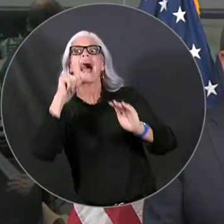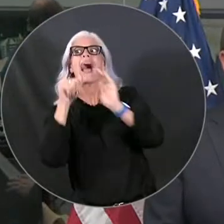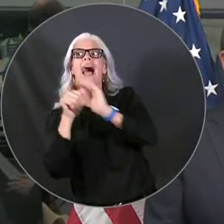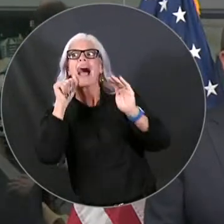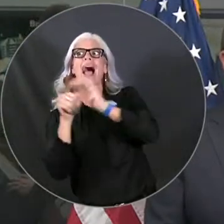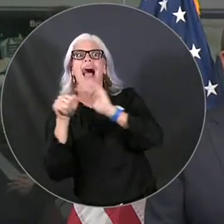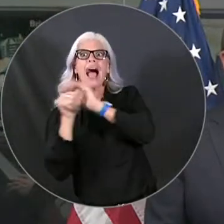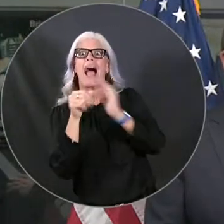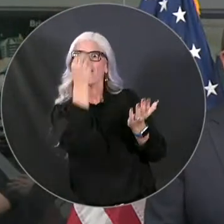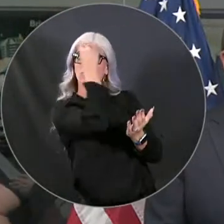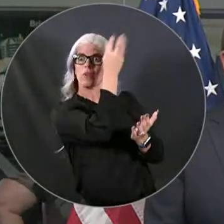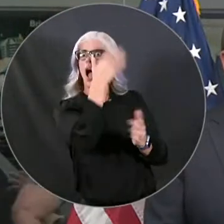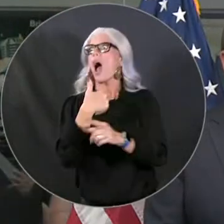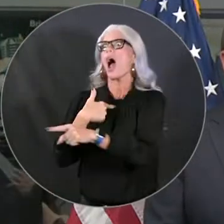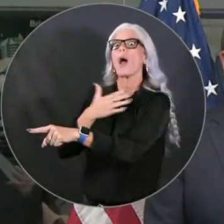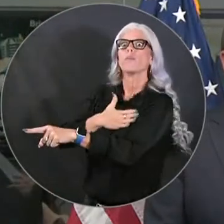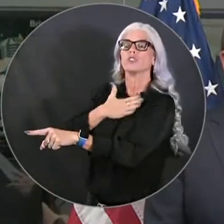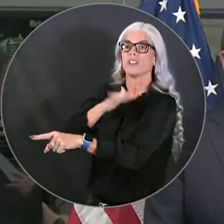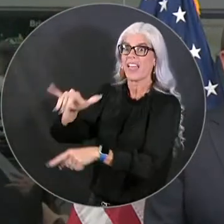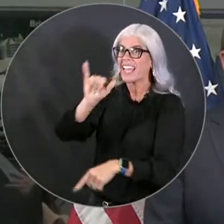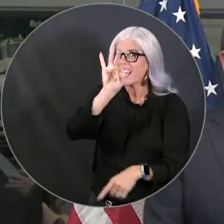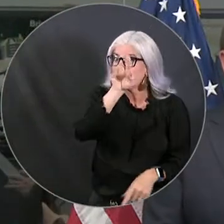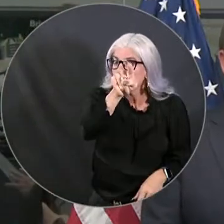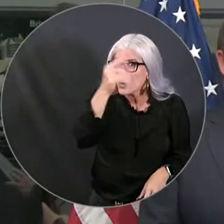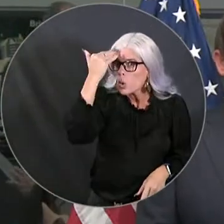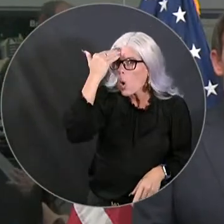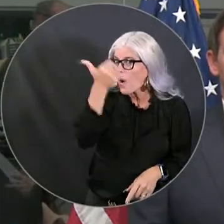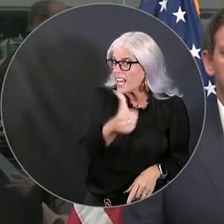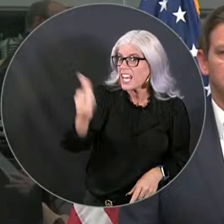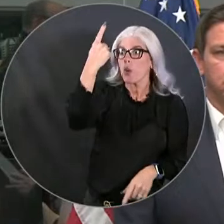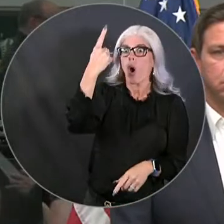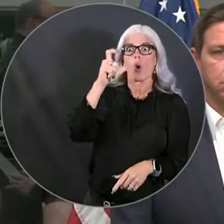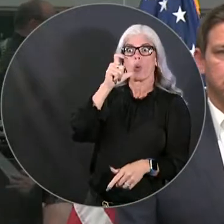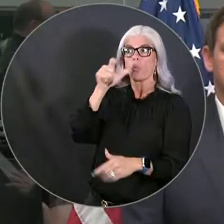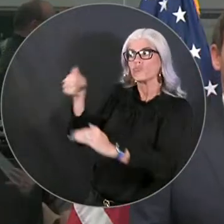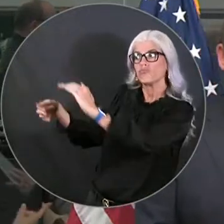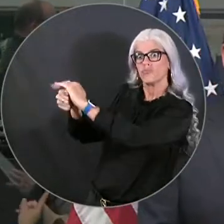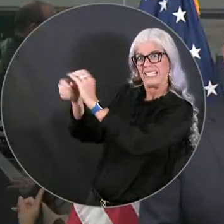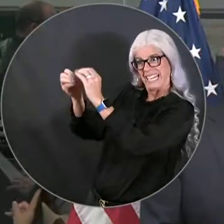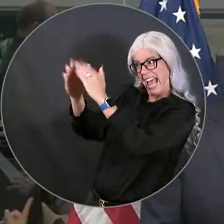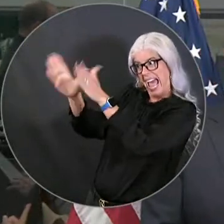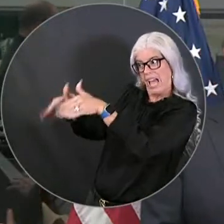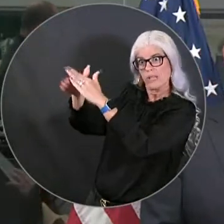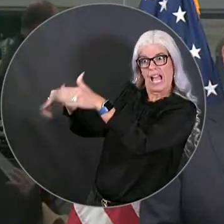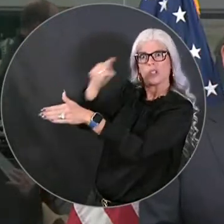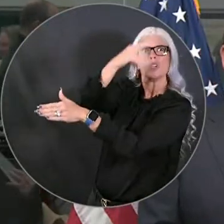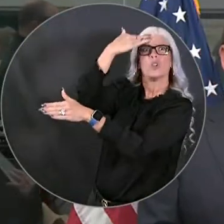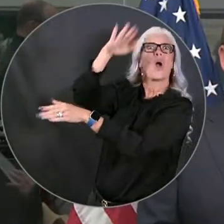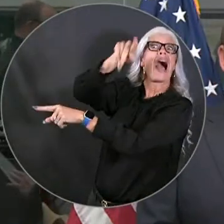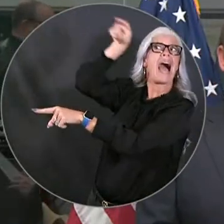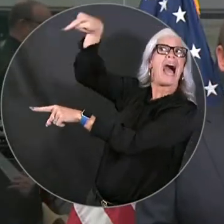has sheltered in place, and you know that we need to have go out and check on them, please